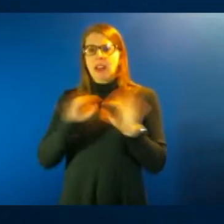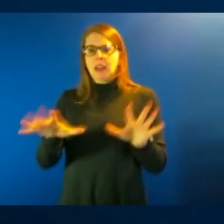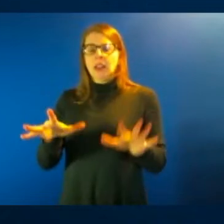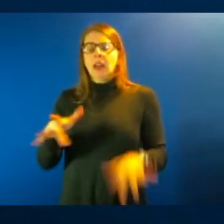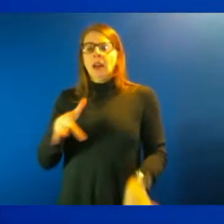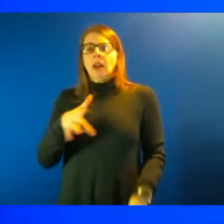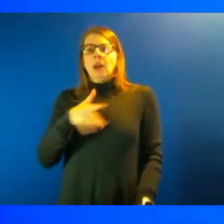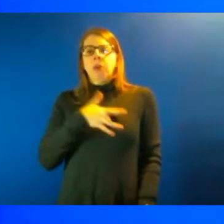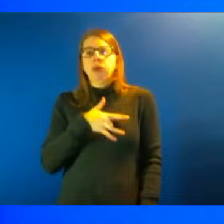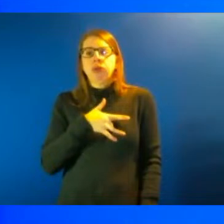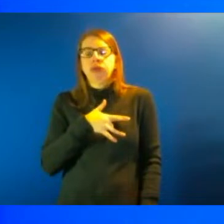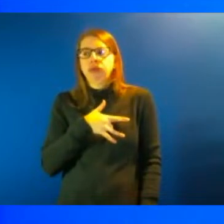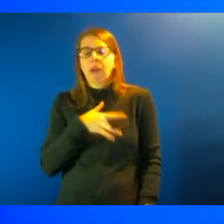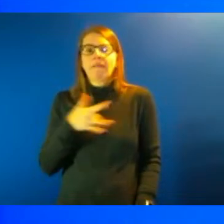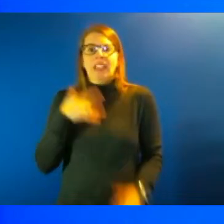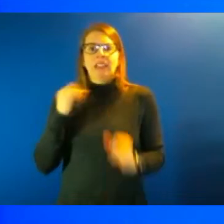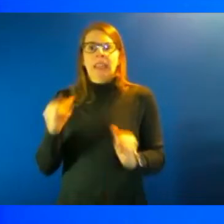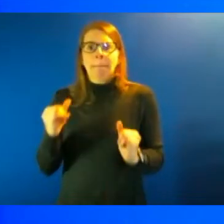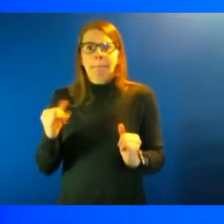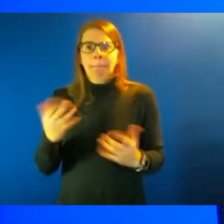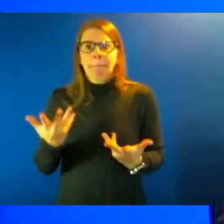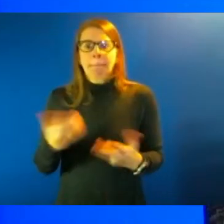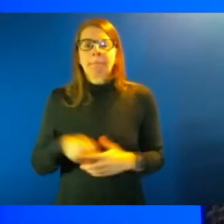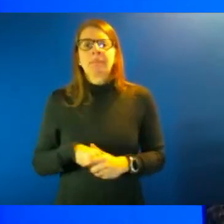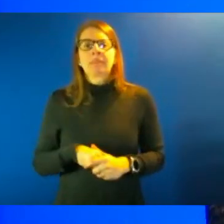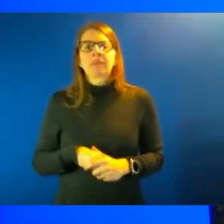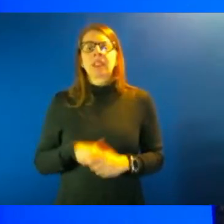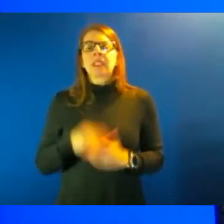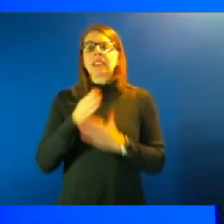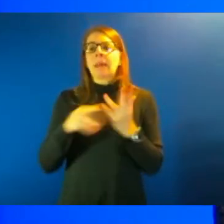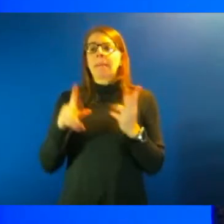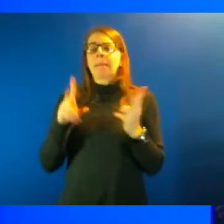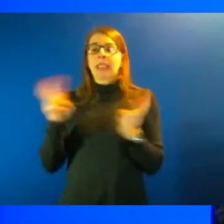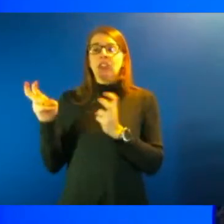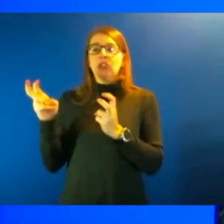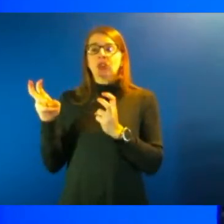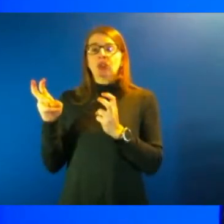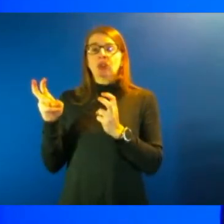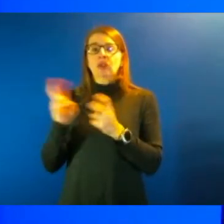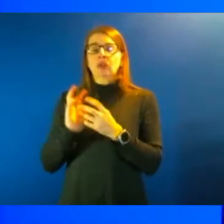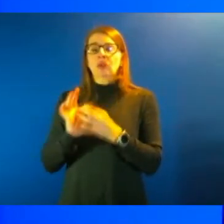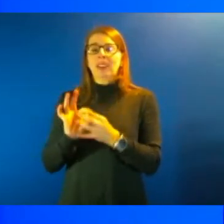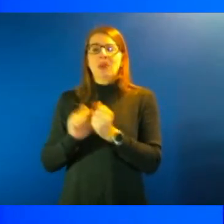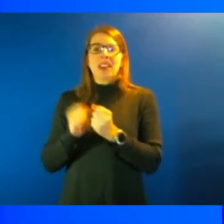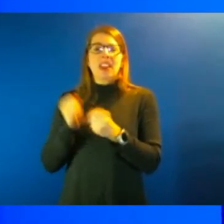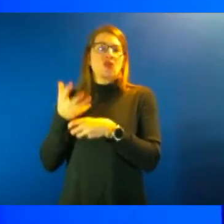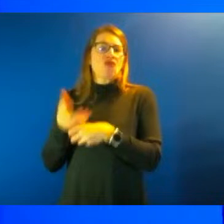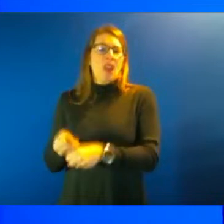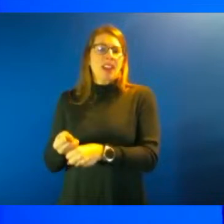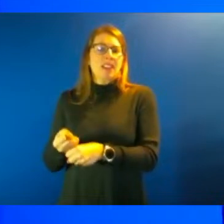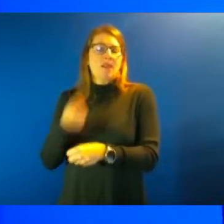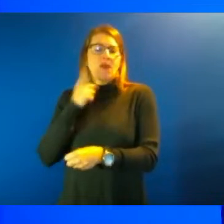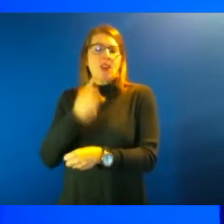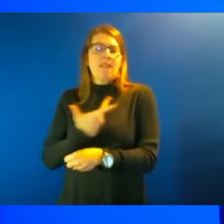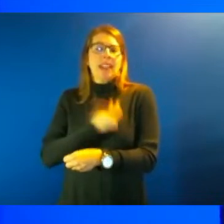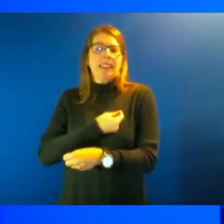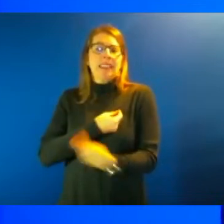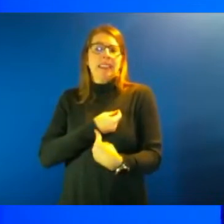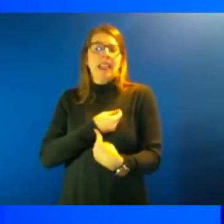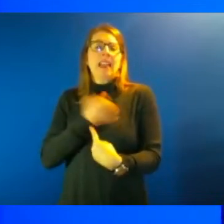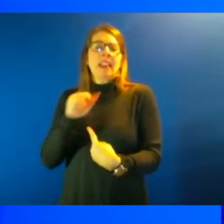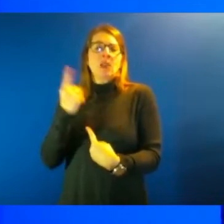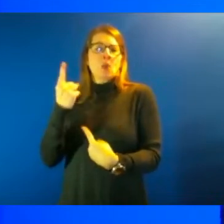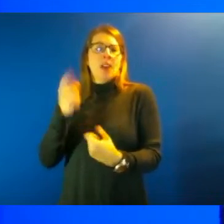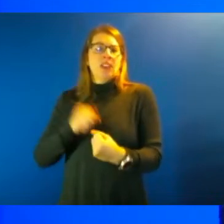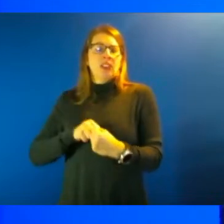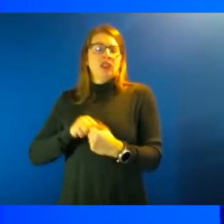would say is, of course, we've got some issues when it comes to trust in the vaccine, and that has certainly been one of our challenges is